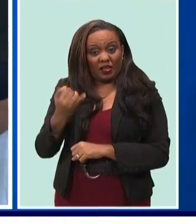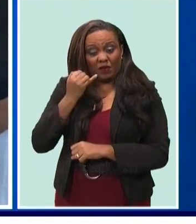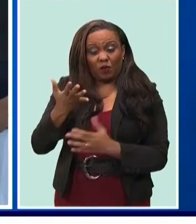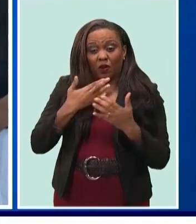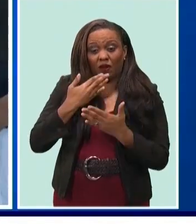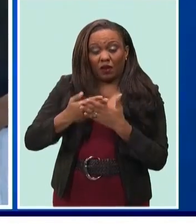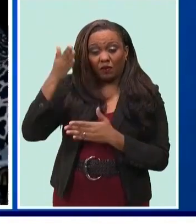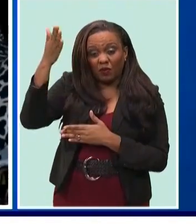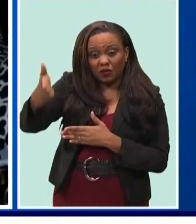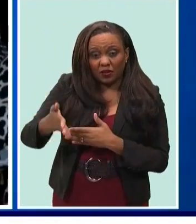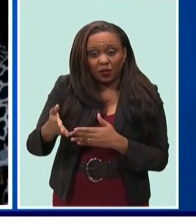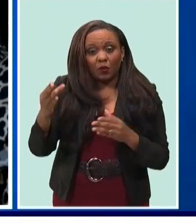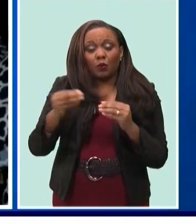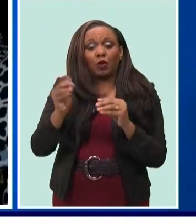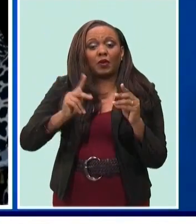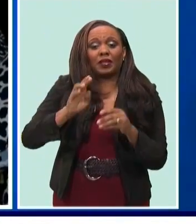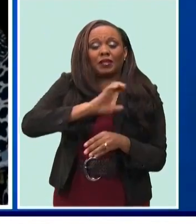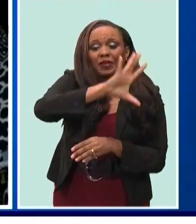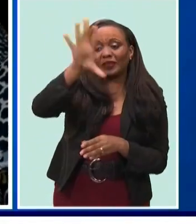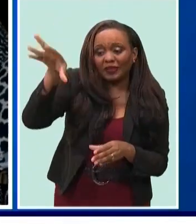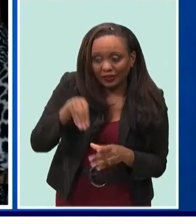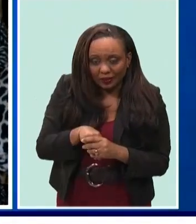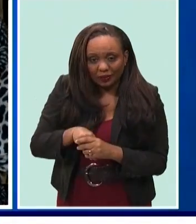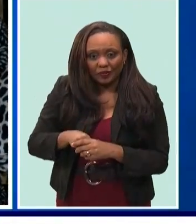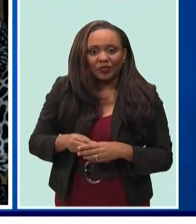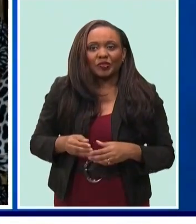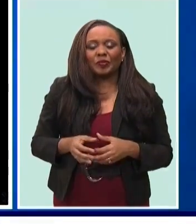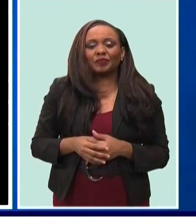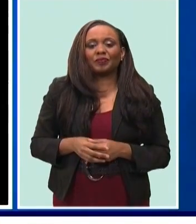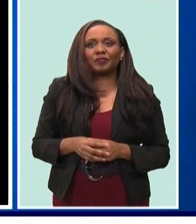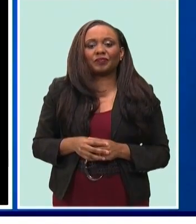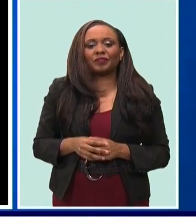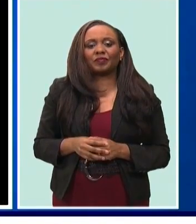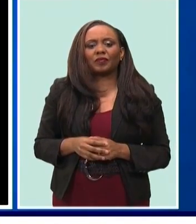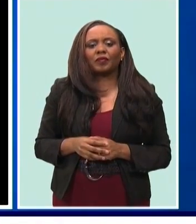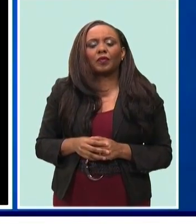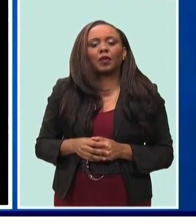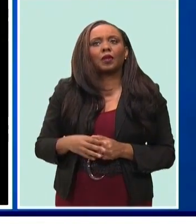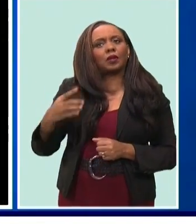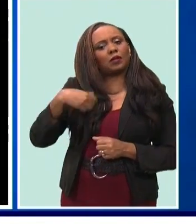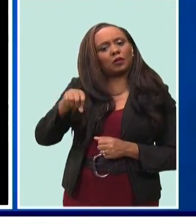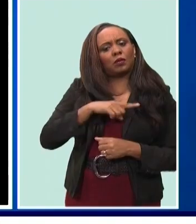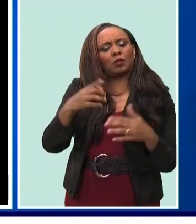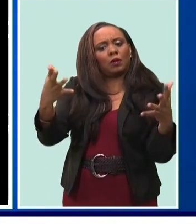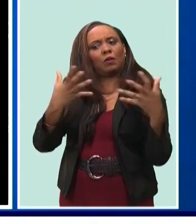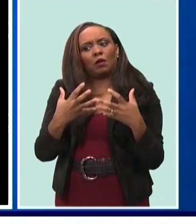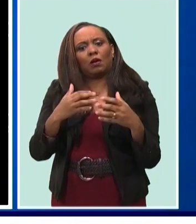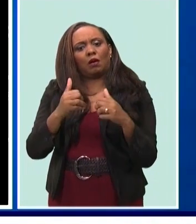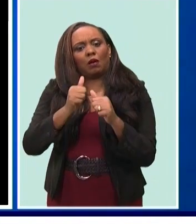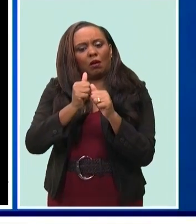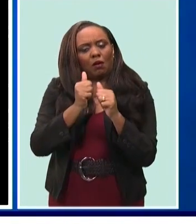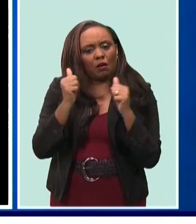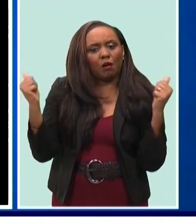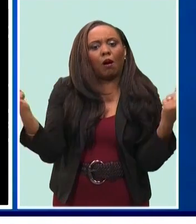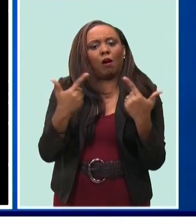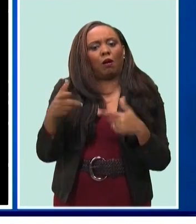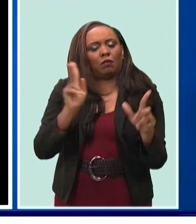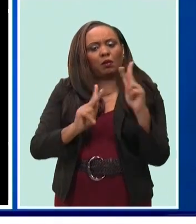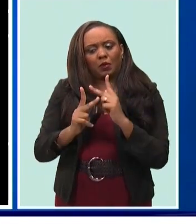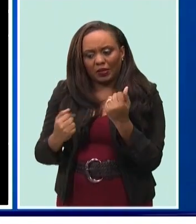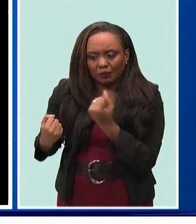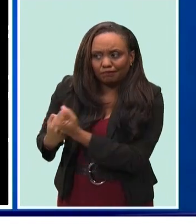if there is a better balance of diversity. We interpret it as a call for collective action to build a future